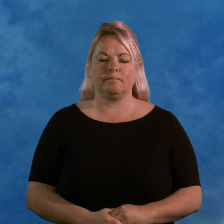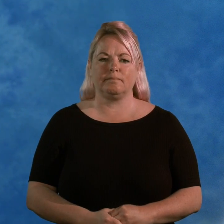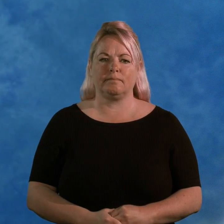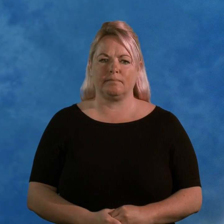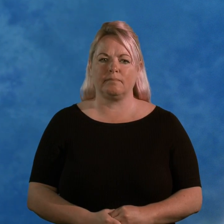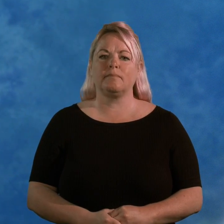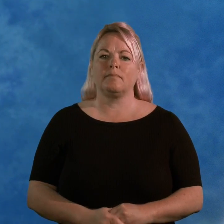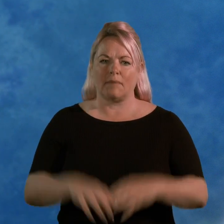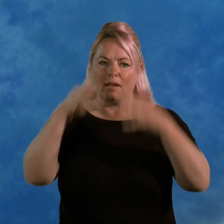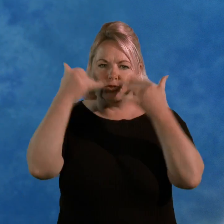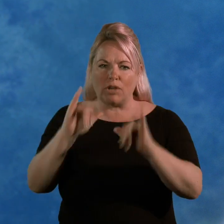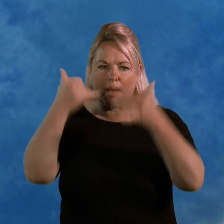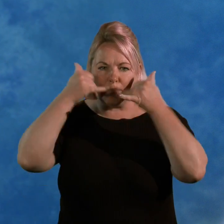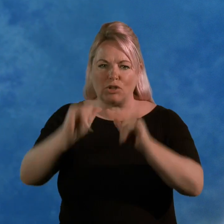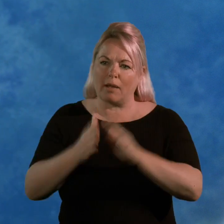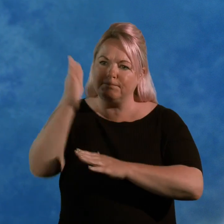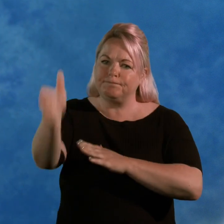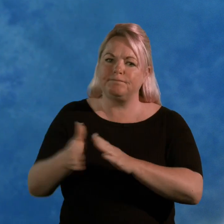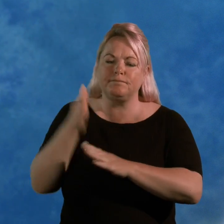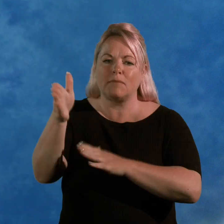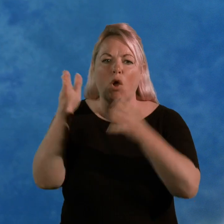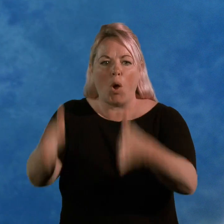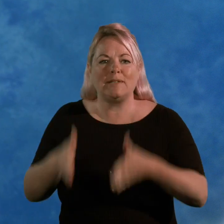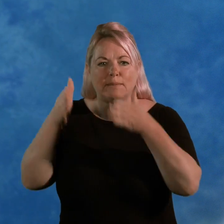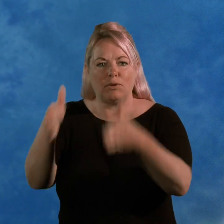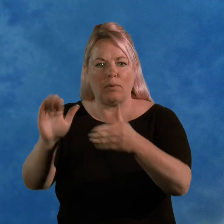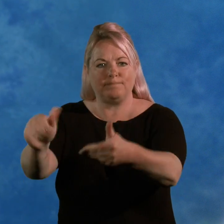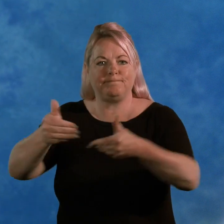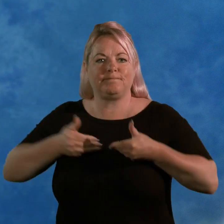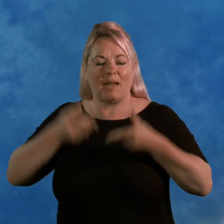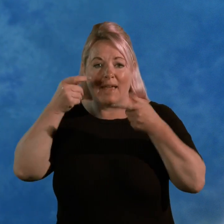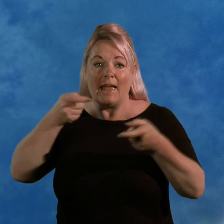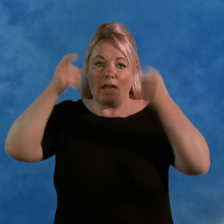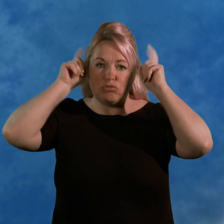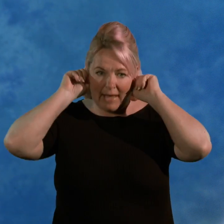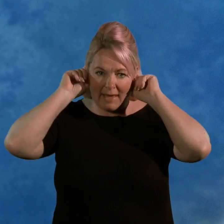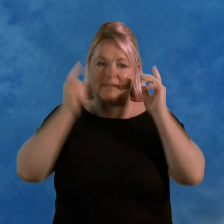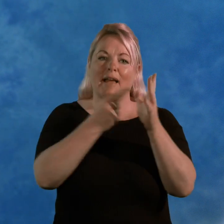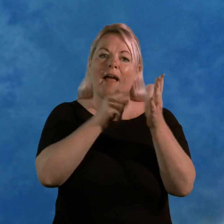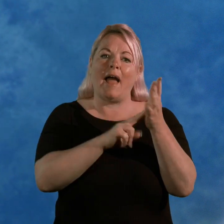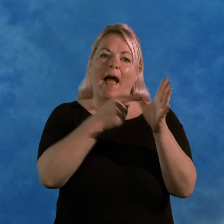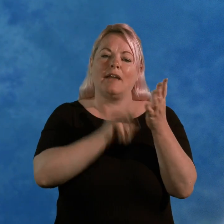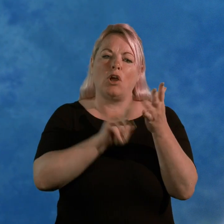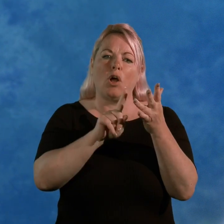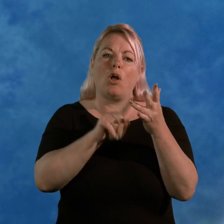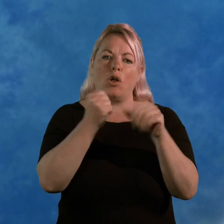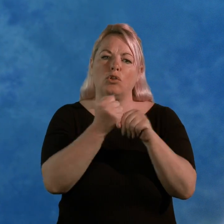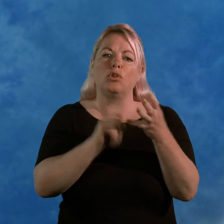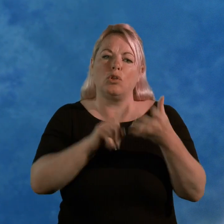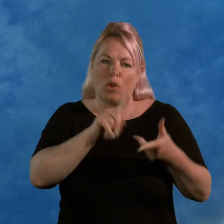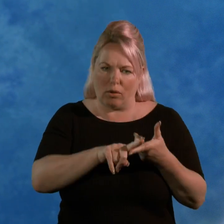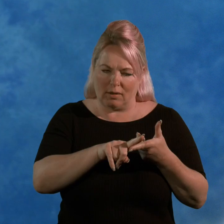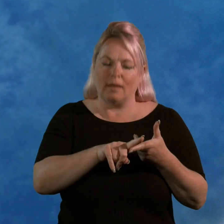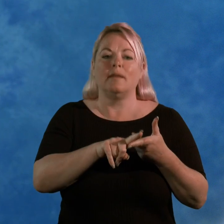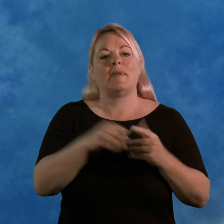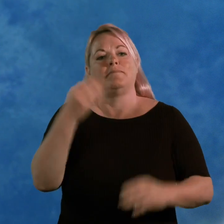I had several checkups at the hospital where I was fitted with hearing aids, first of all analogue hearing aids. And then